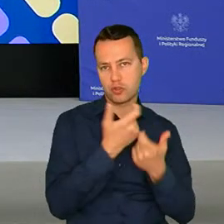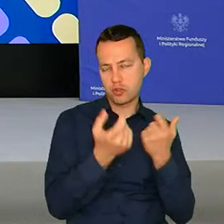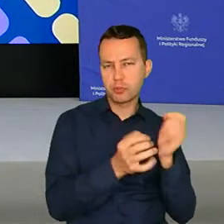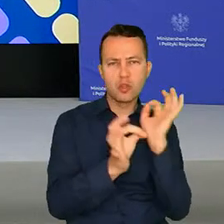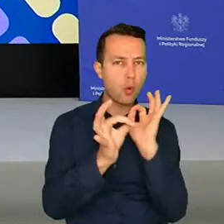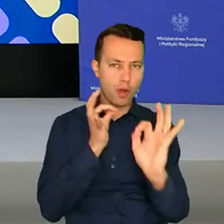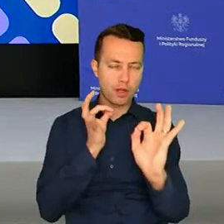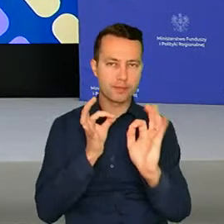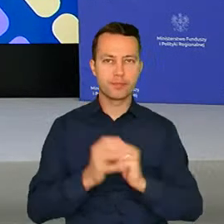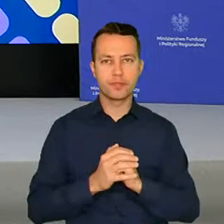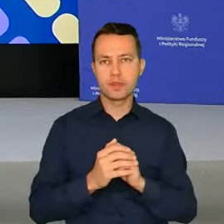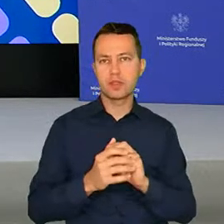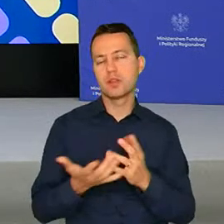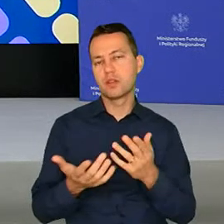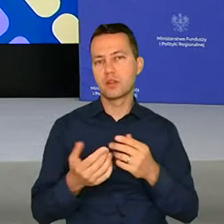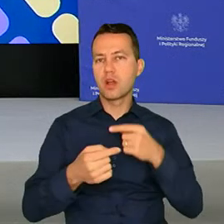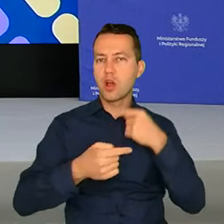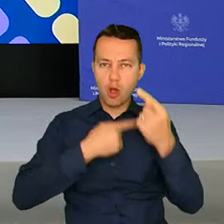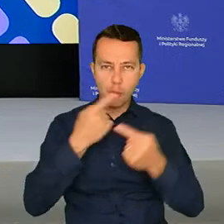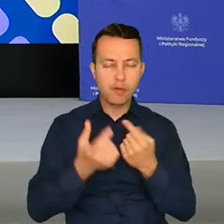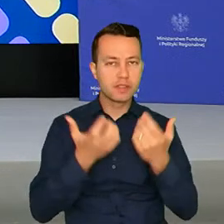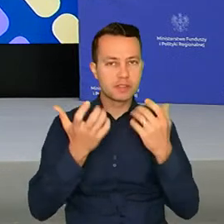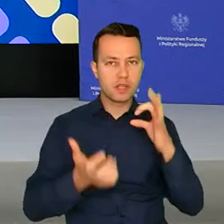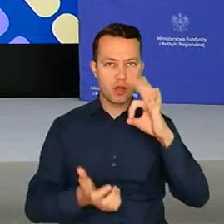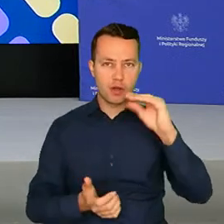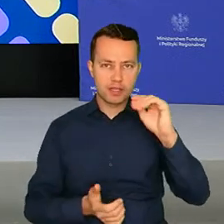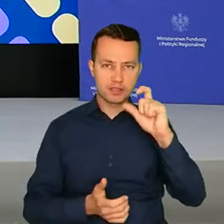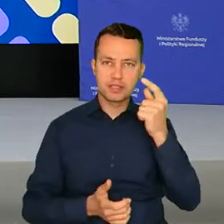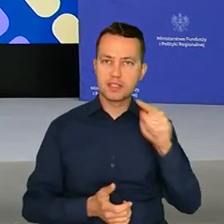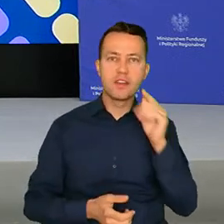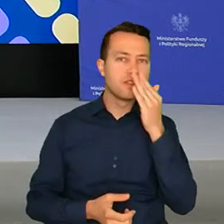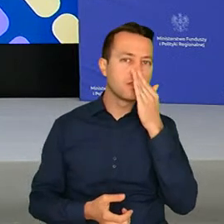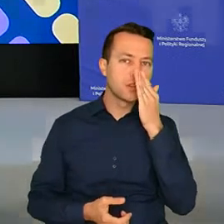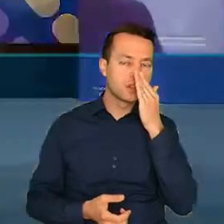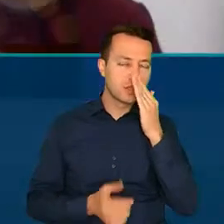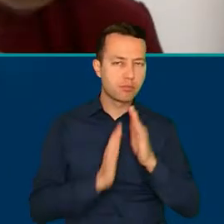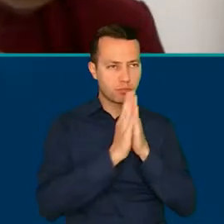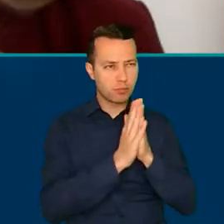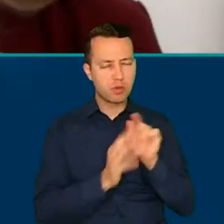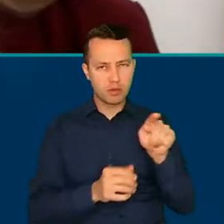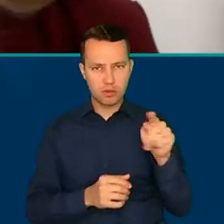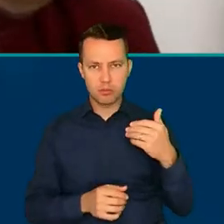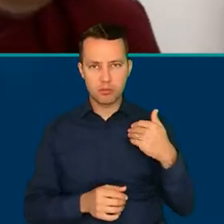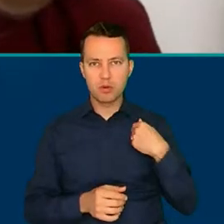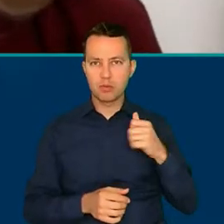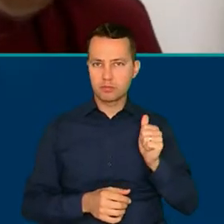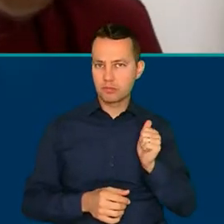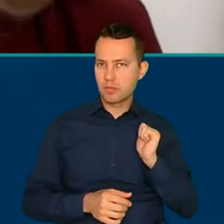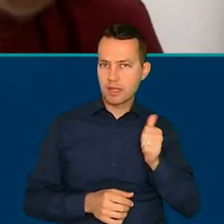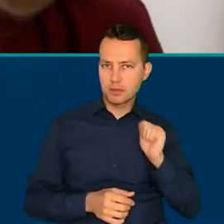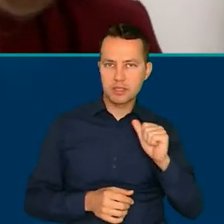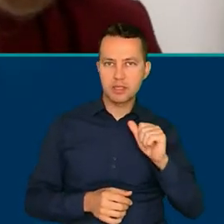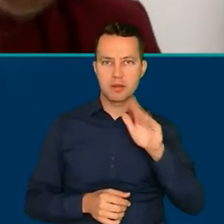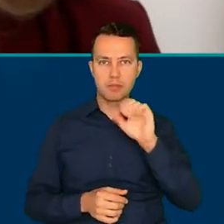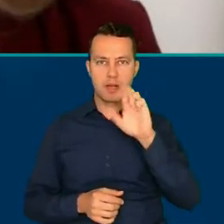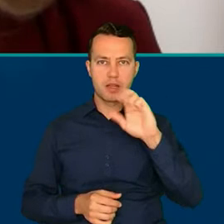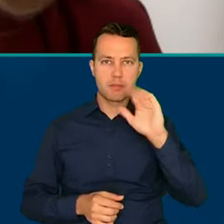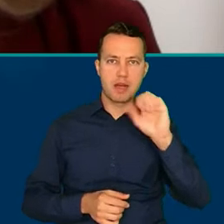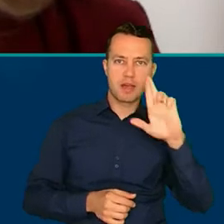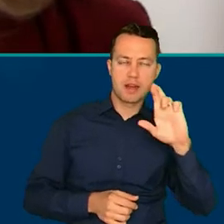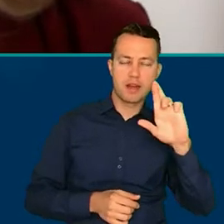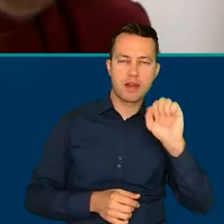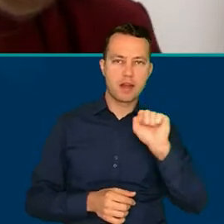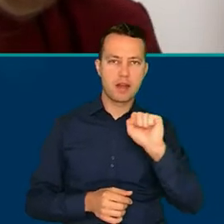due diligence from the perspective of OECD, we invited an OECD expert, Barbara Bijelic, with who we'll